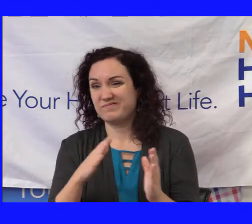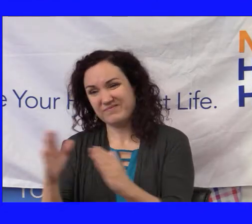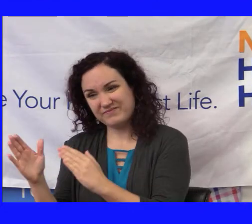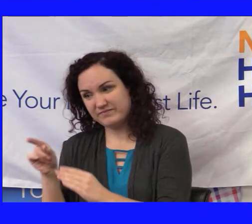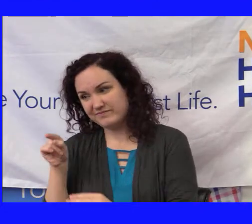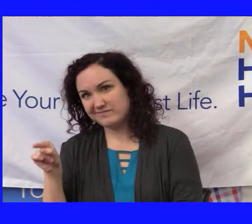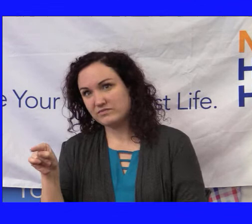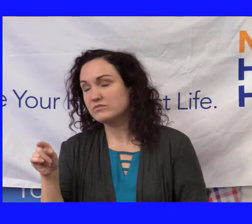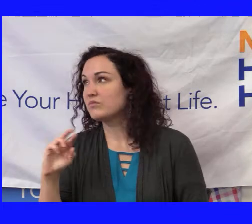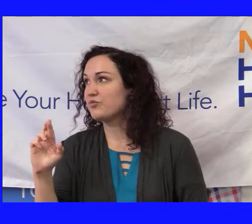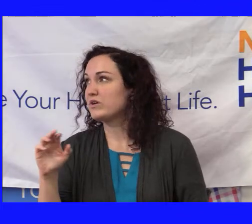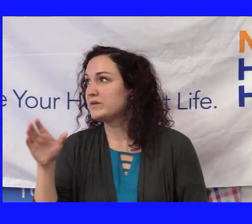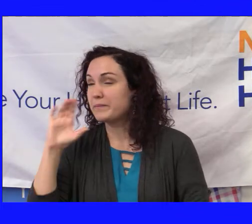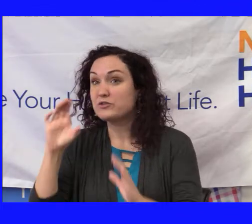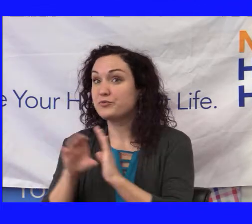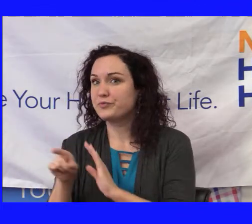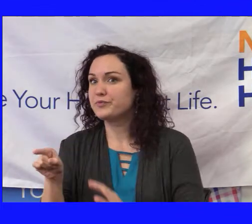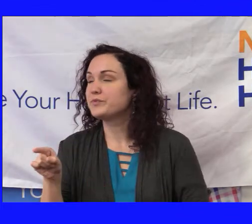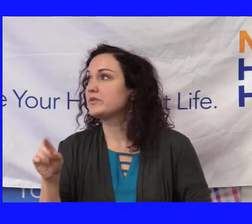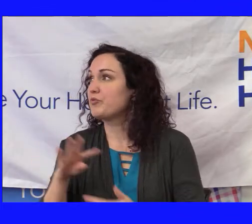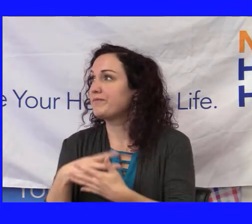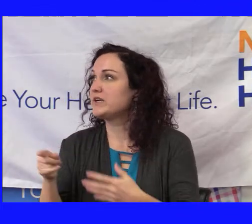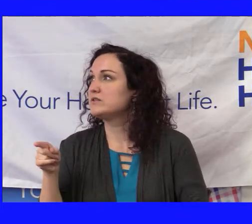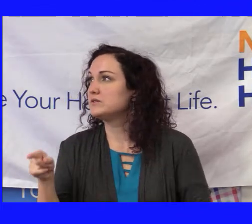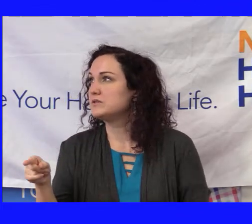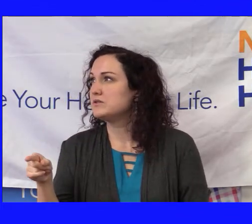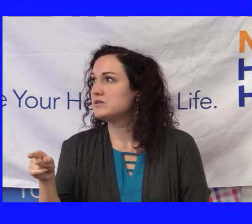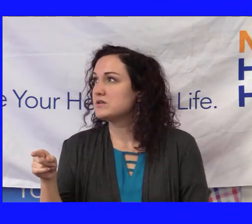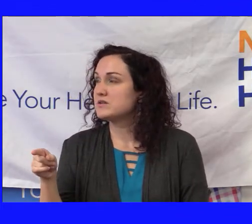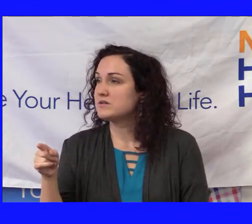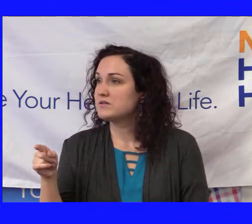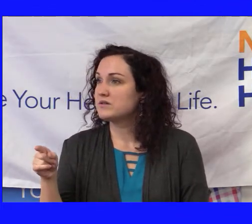on the right is for the